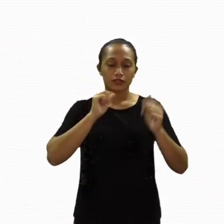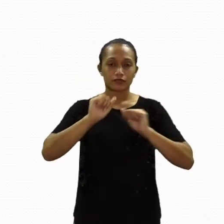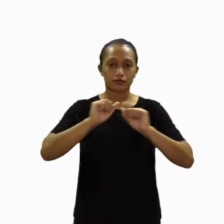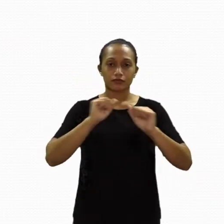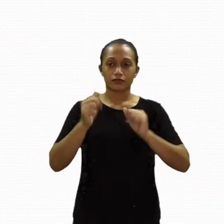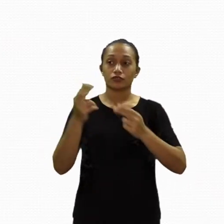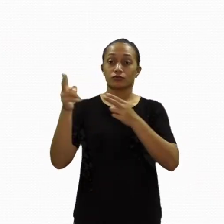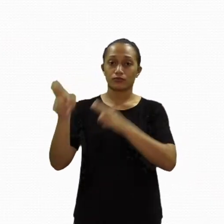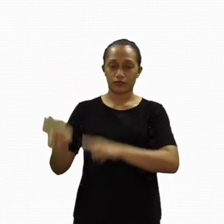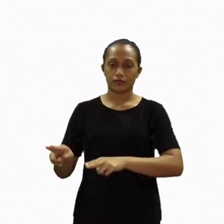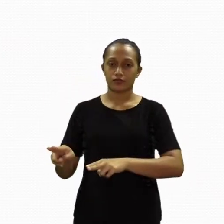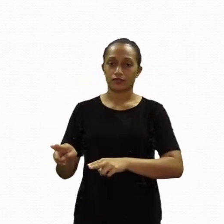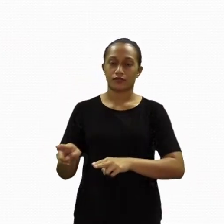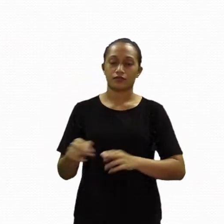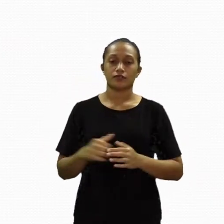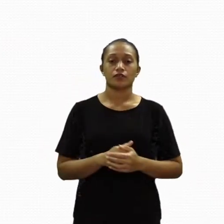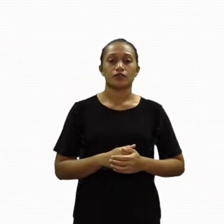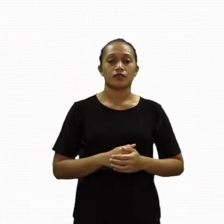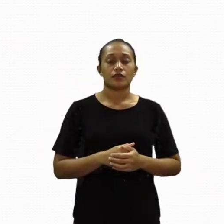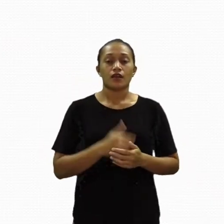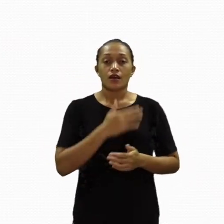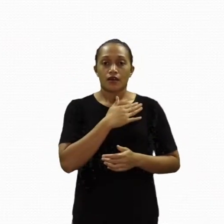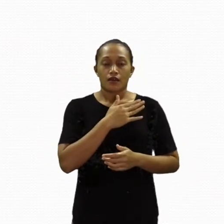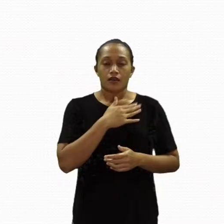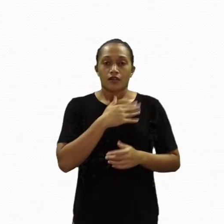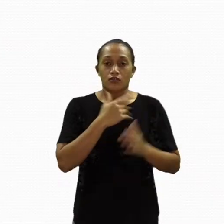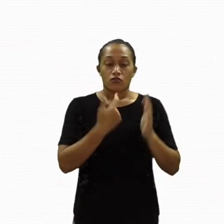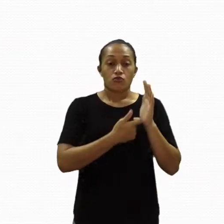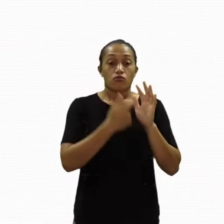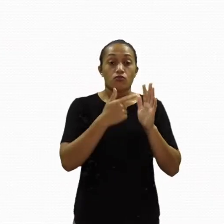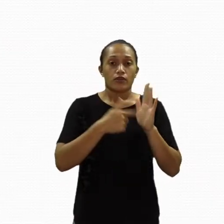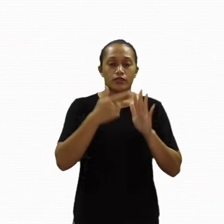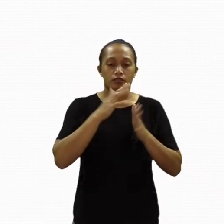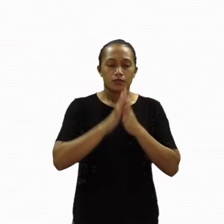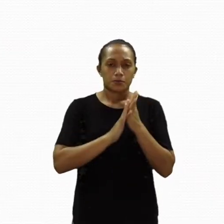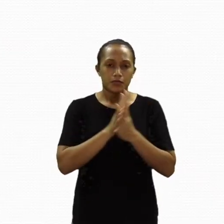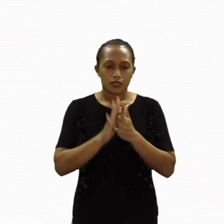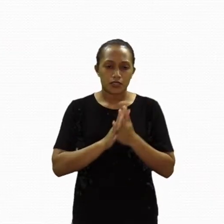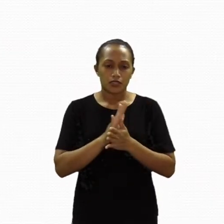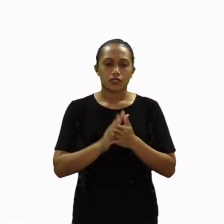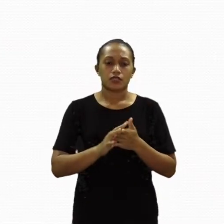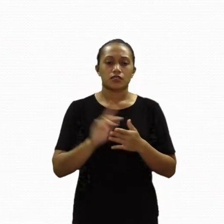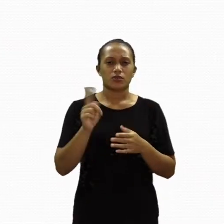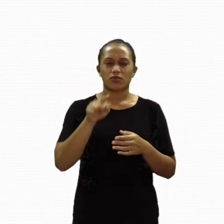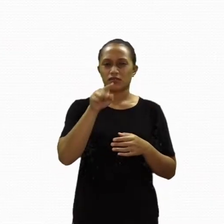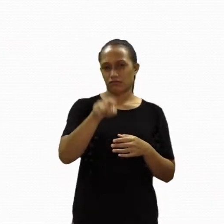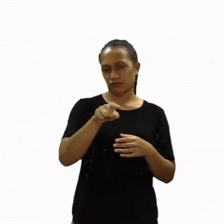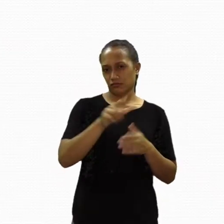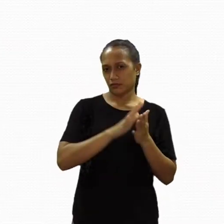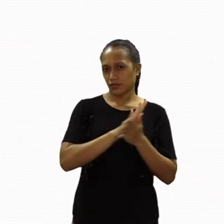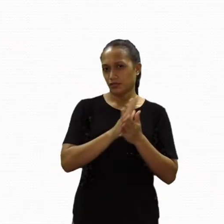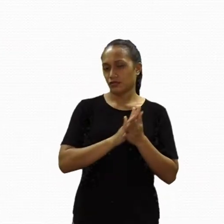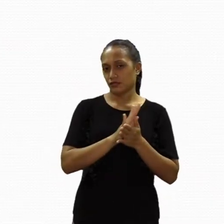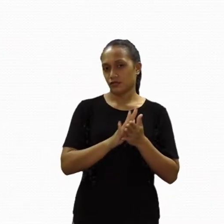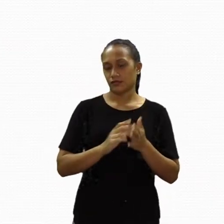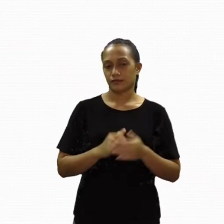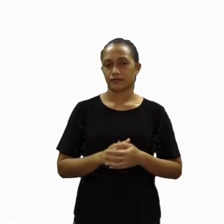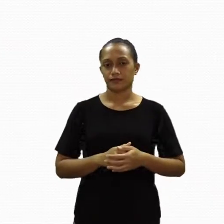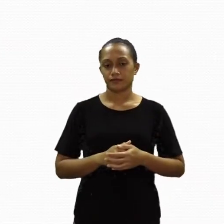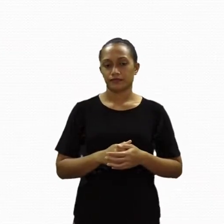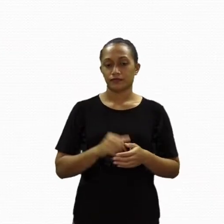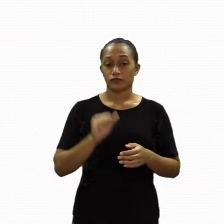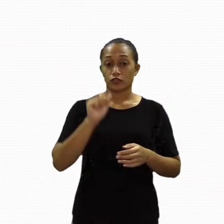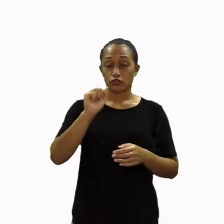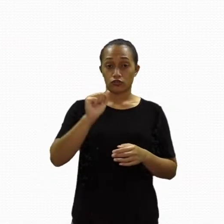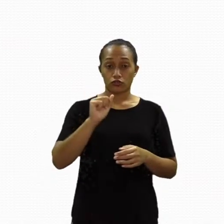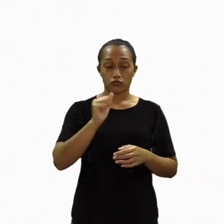resting heart rate. What does a resting heart rate means? What does a resting heart rate means?